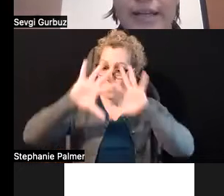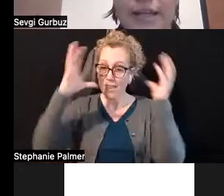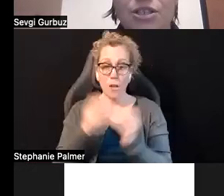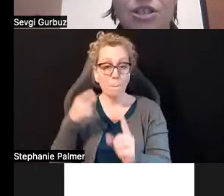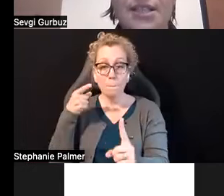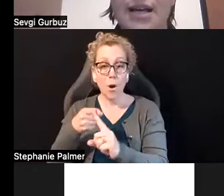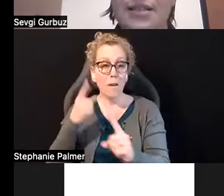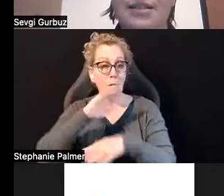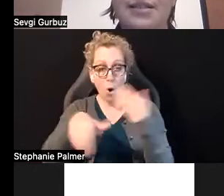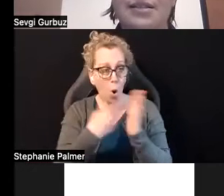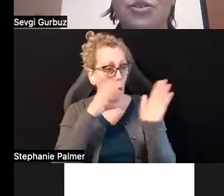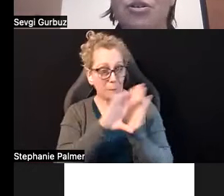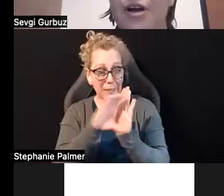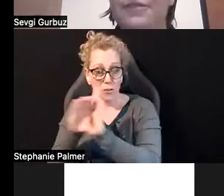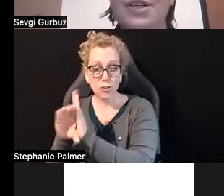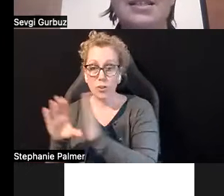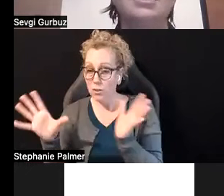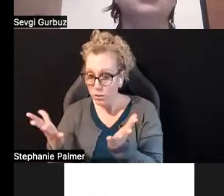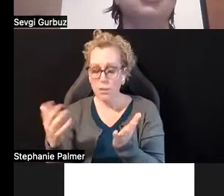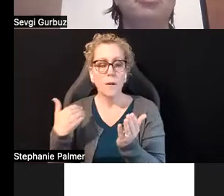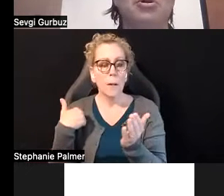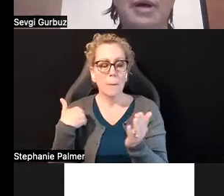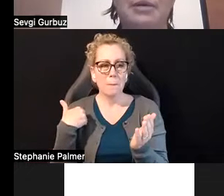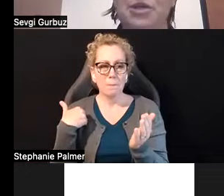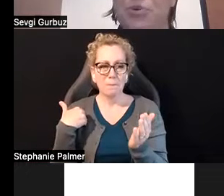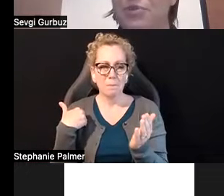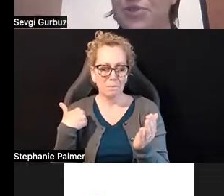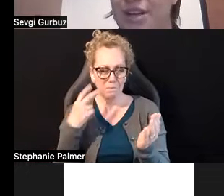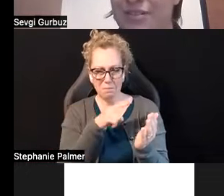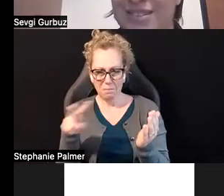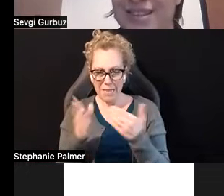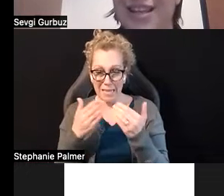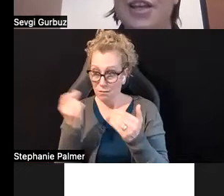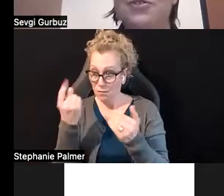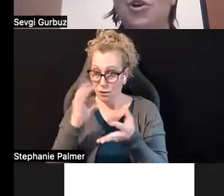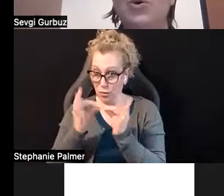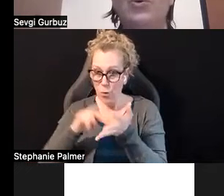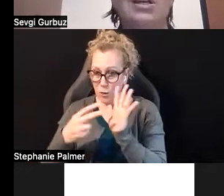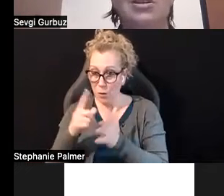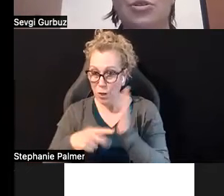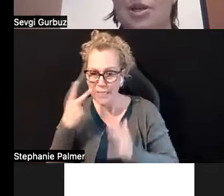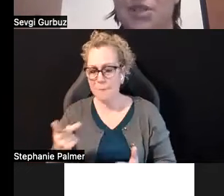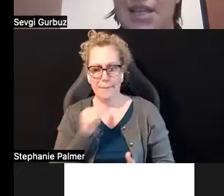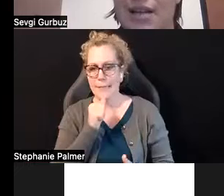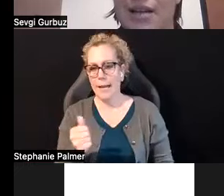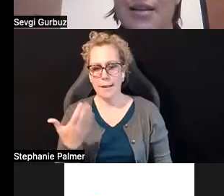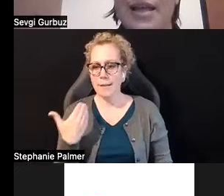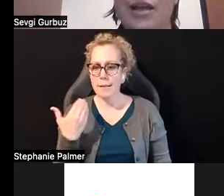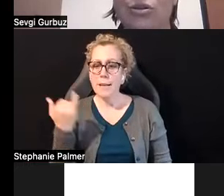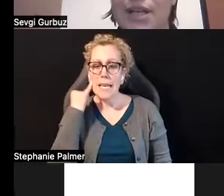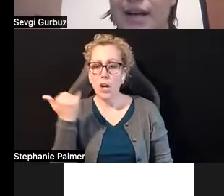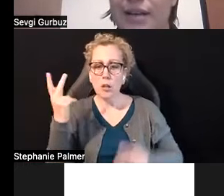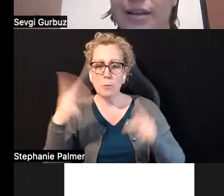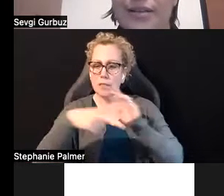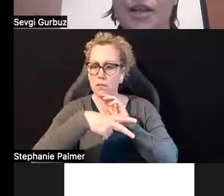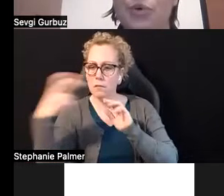get is just the idea that these are not very easily interpretable by people themselves. If someone were to intercept the data and